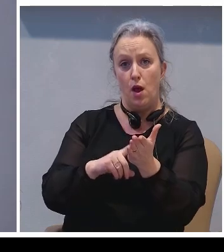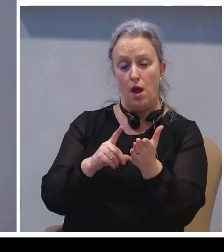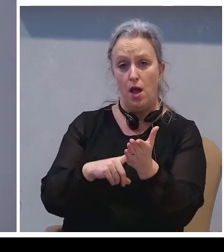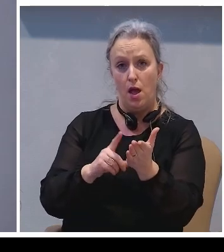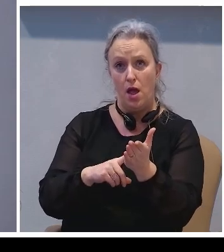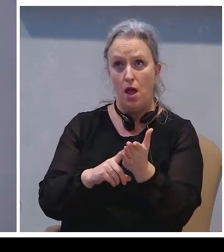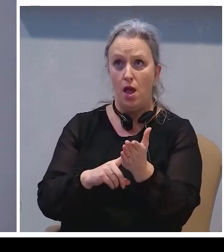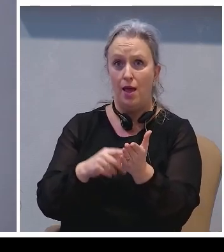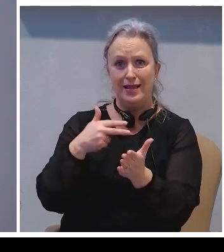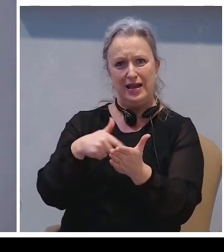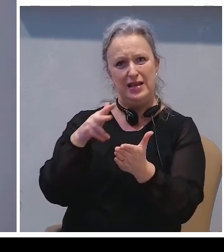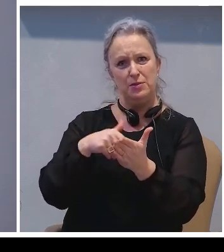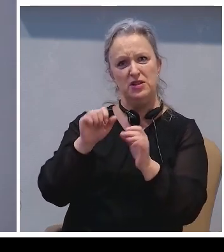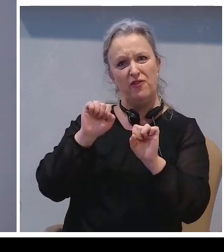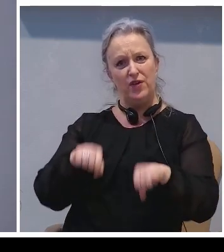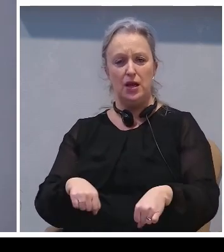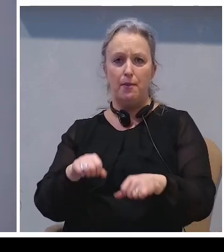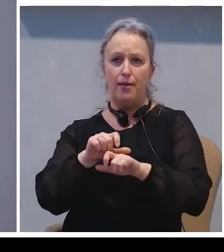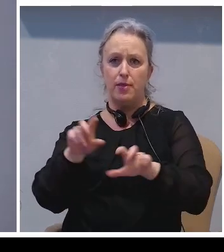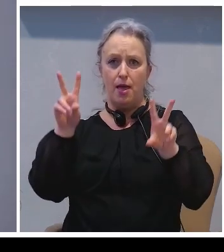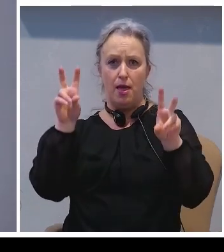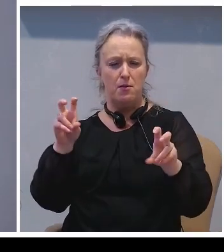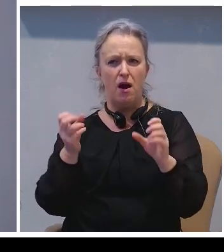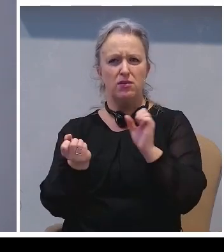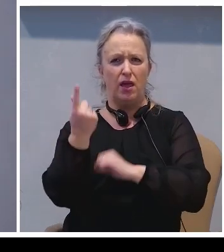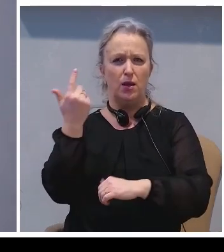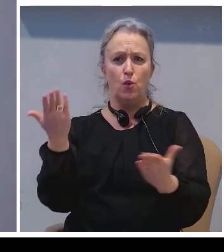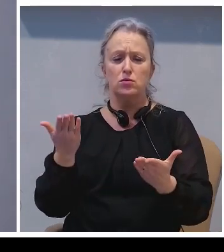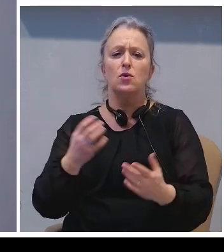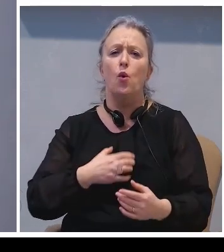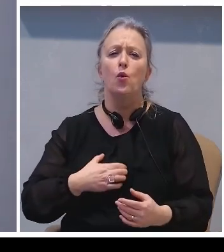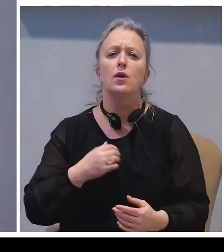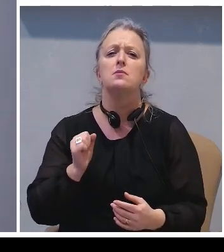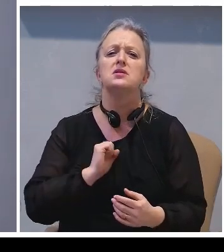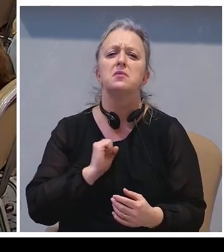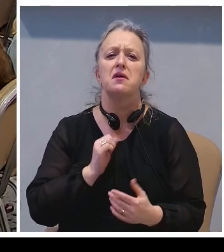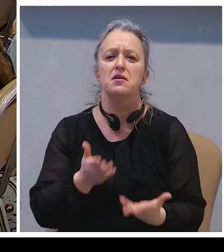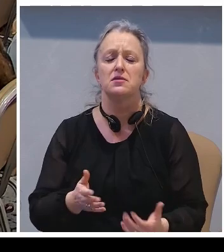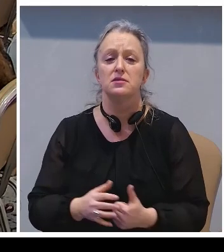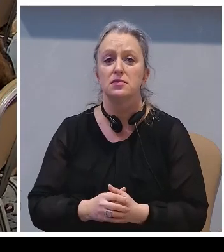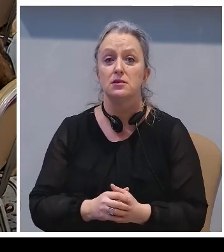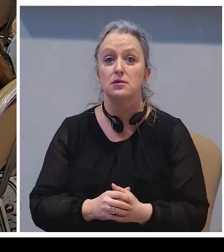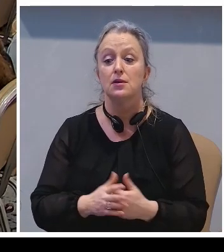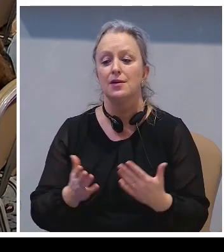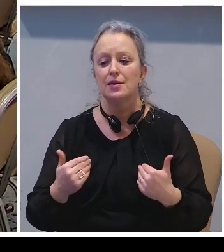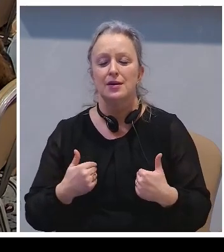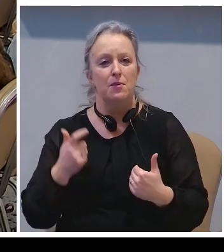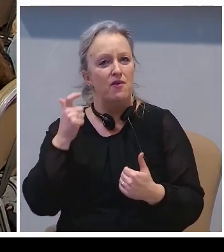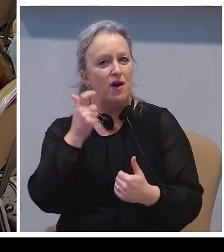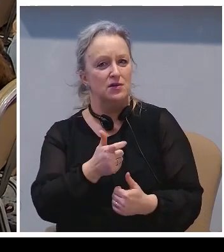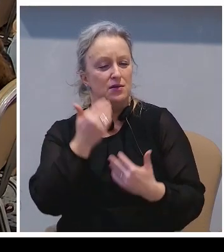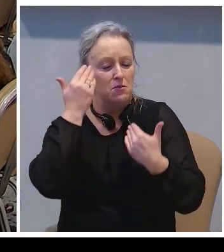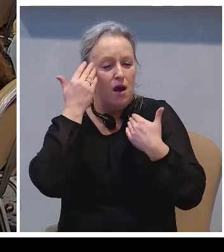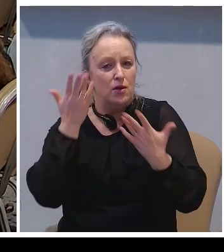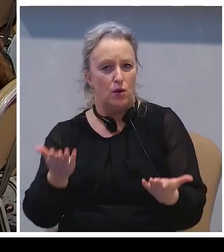Et see nii-öelda kõndimisvõime teema, et Where does the question of whether a patient is able to walk or Ka not ei oska come vastata, in? kuna